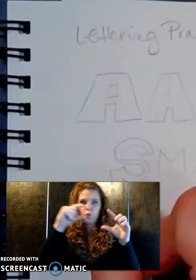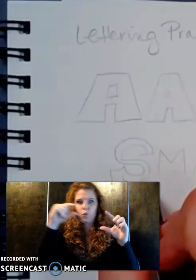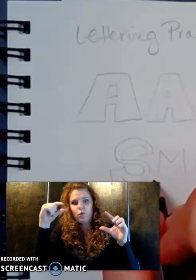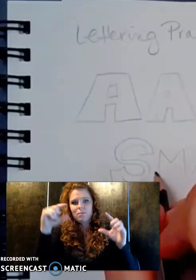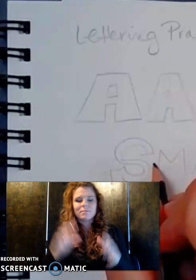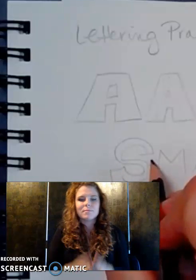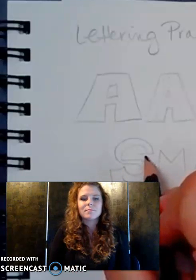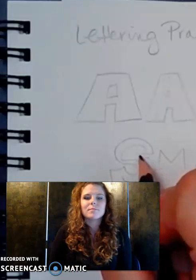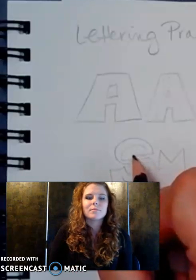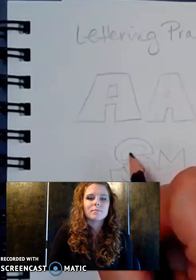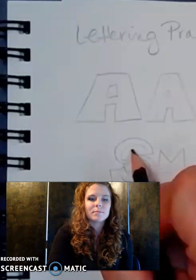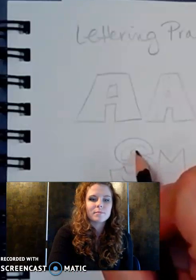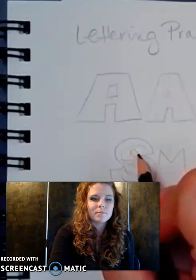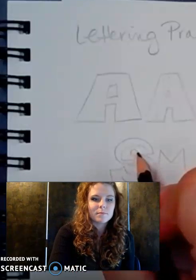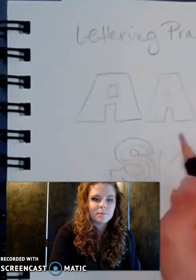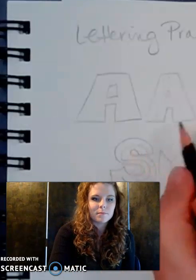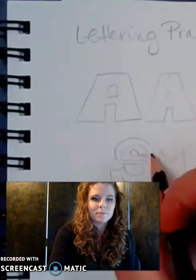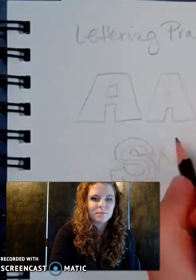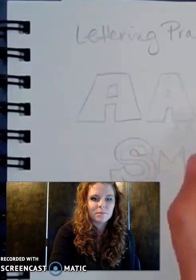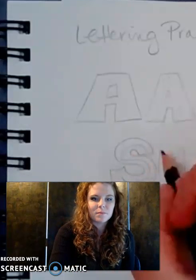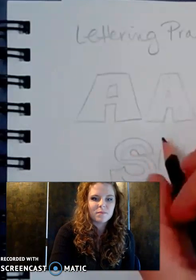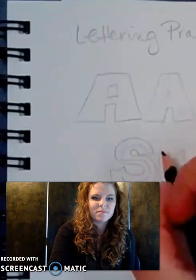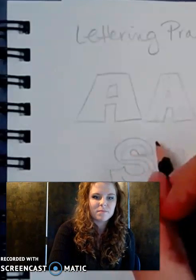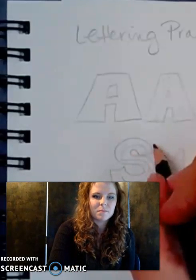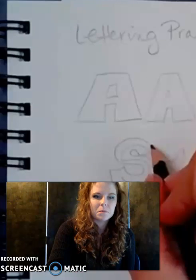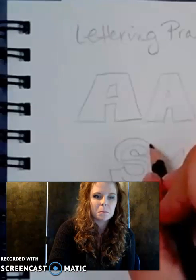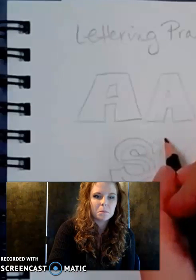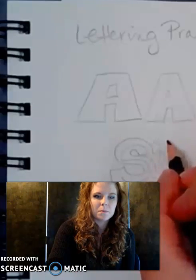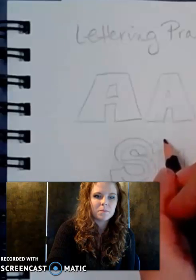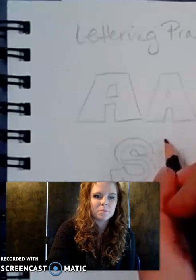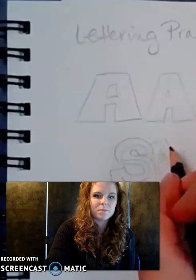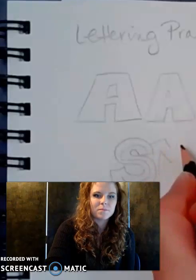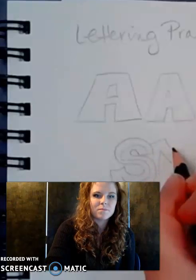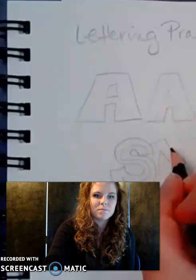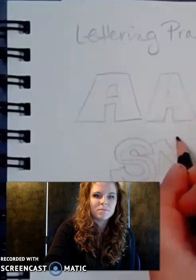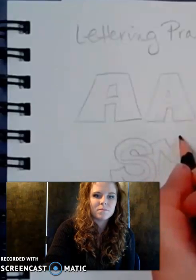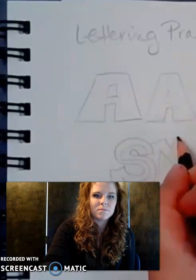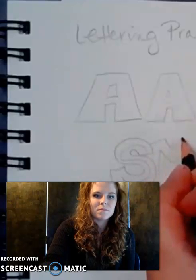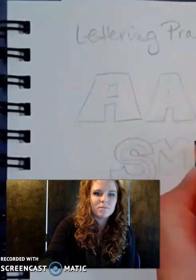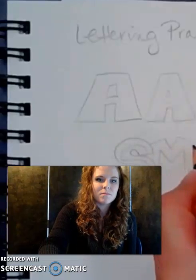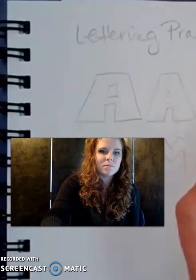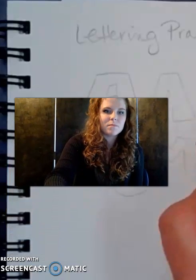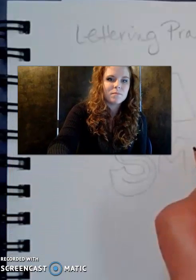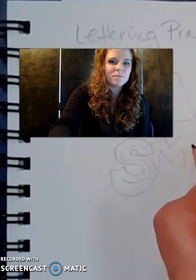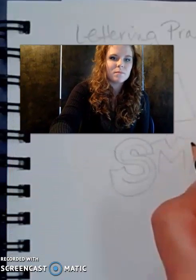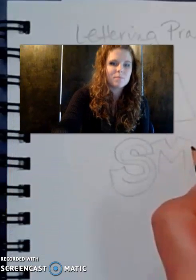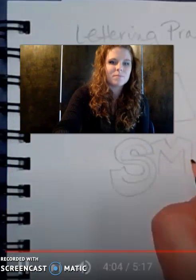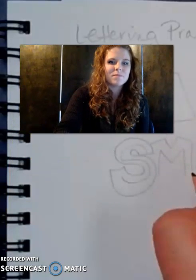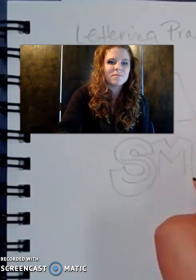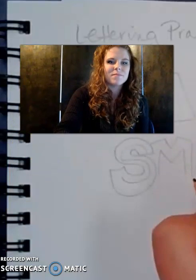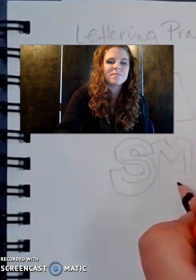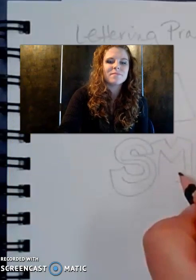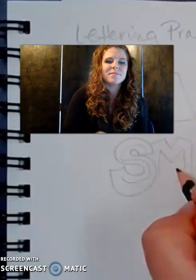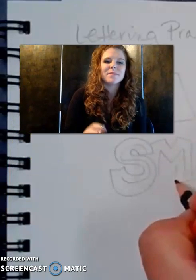And then I'm just going to make some kind of original shaped letters on top